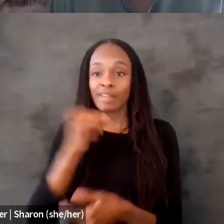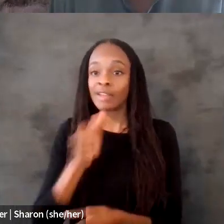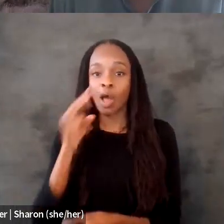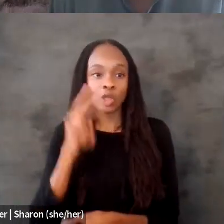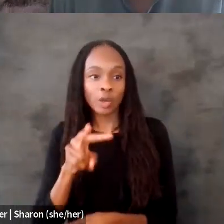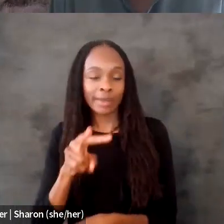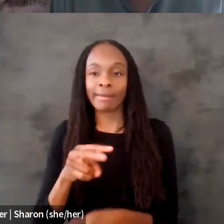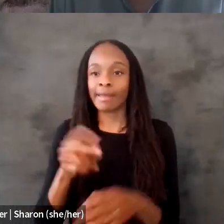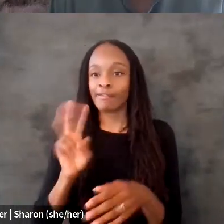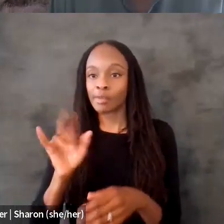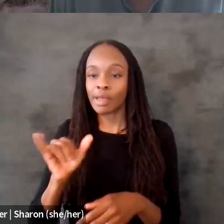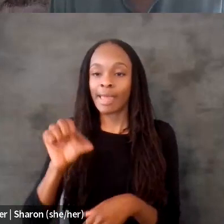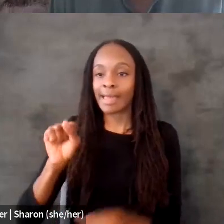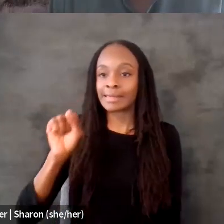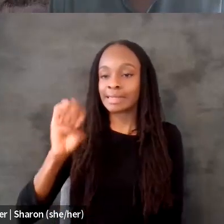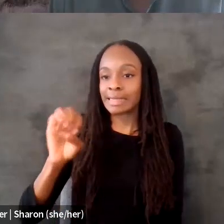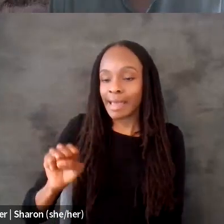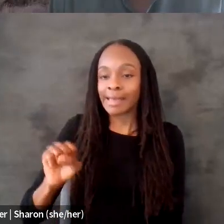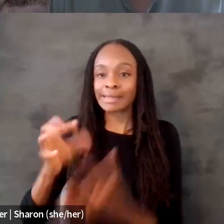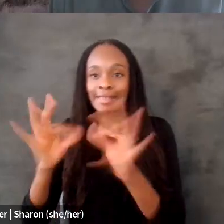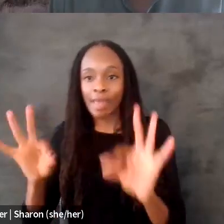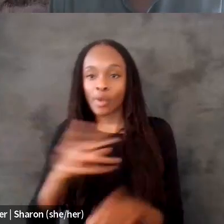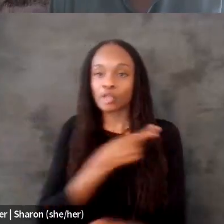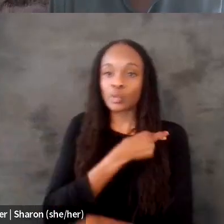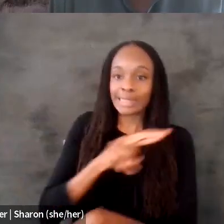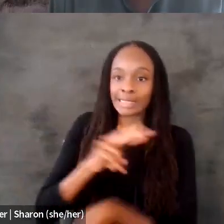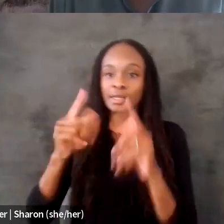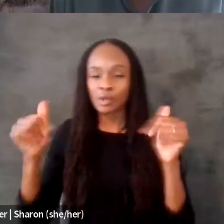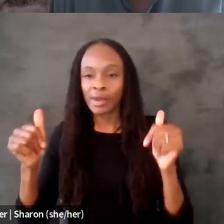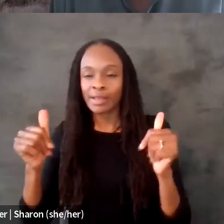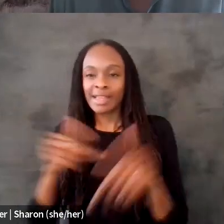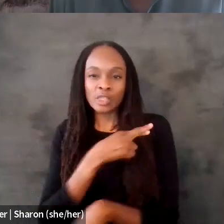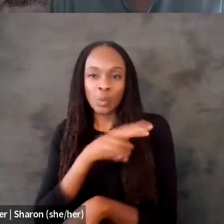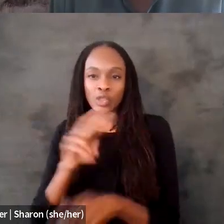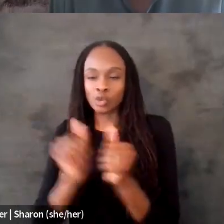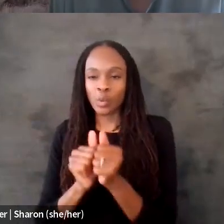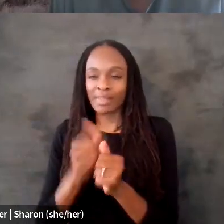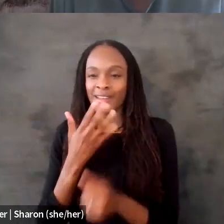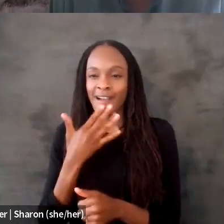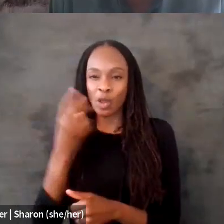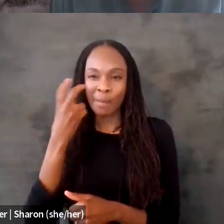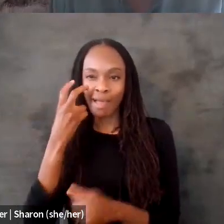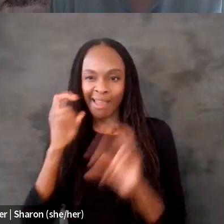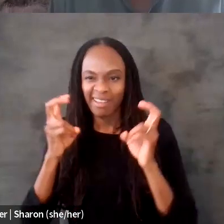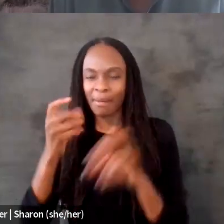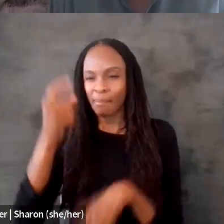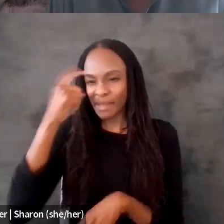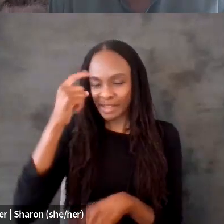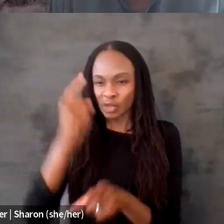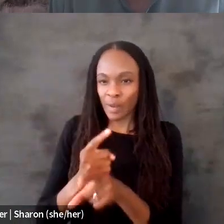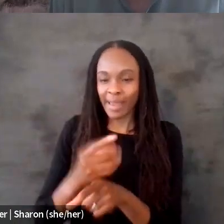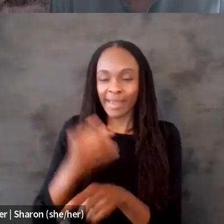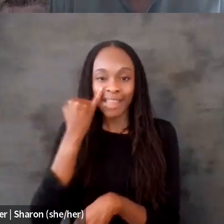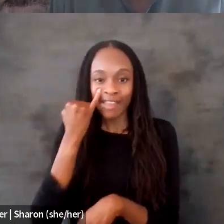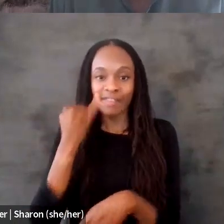like SES, language, religion, etc., is research with colorblind mentality, right? Like, if all students get this intervention and the intervention